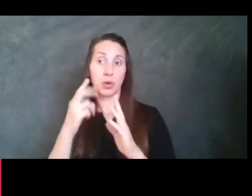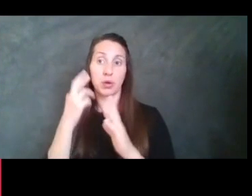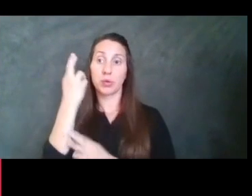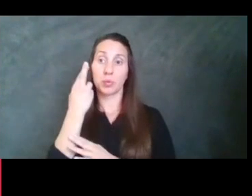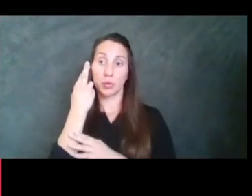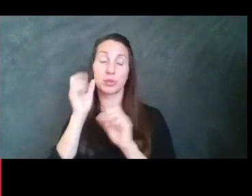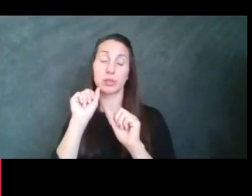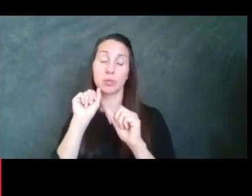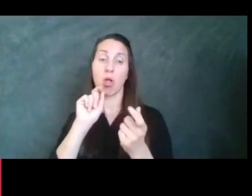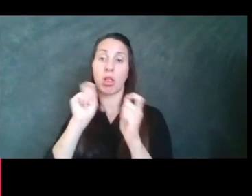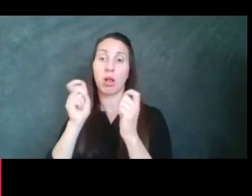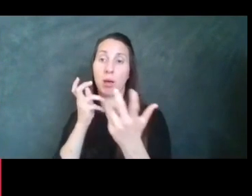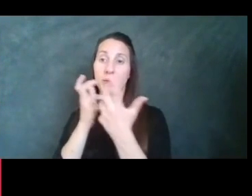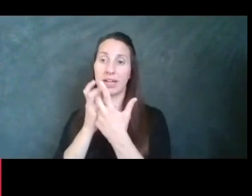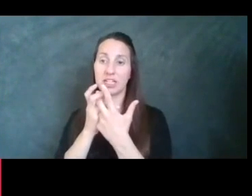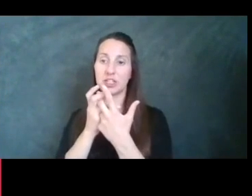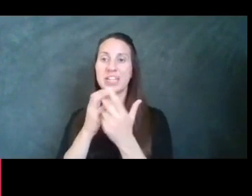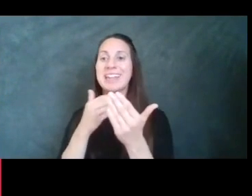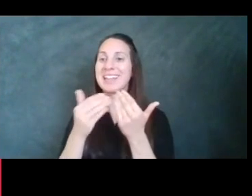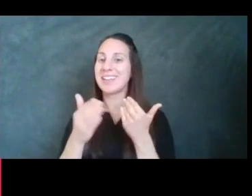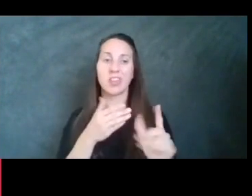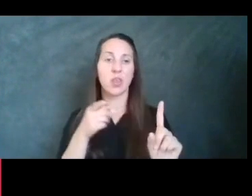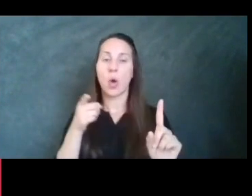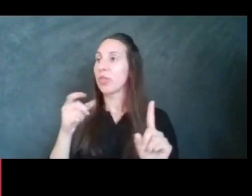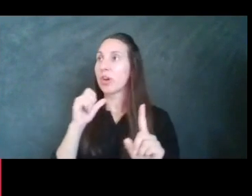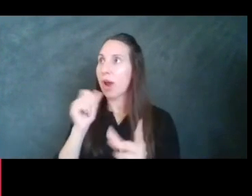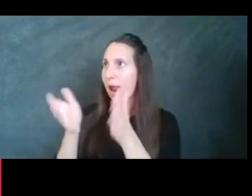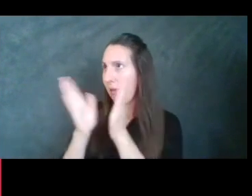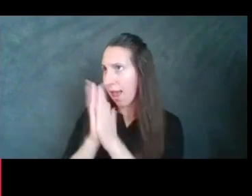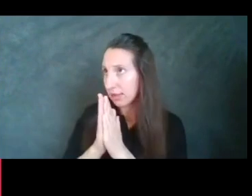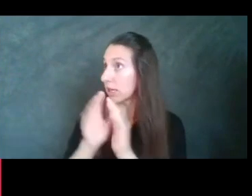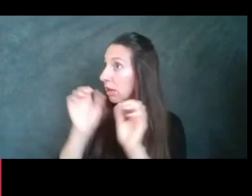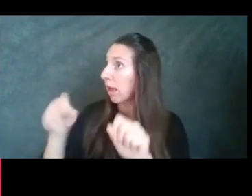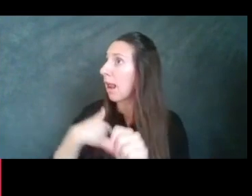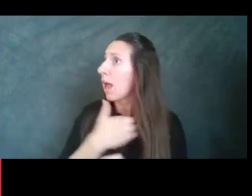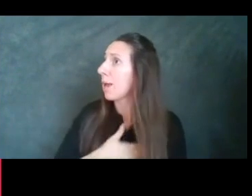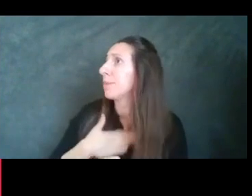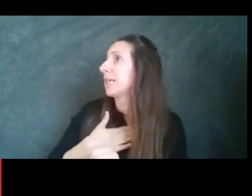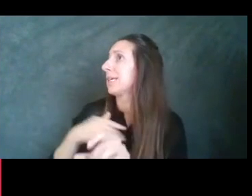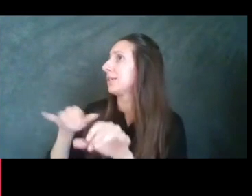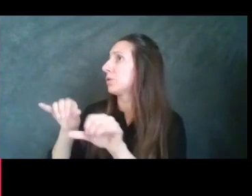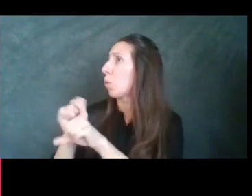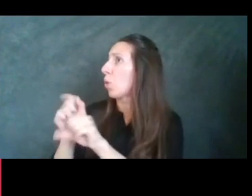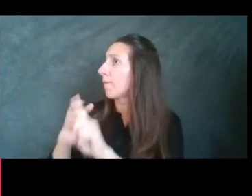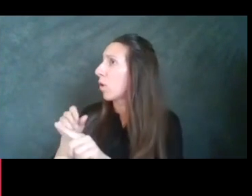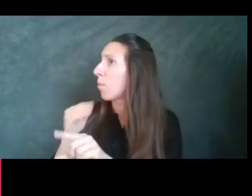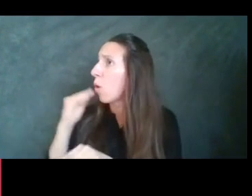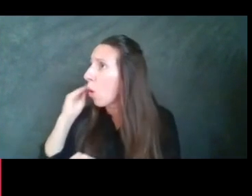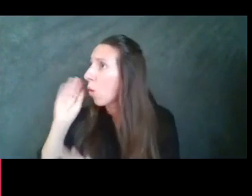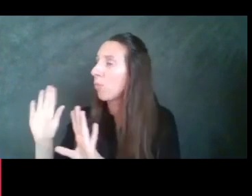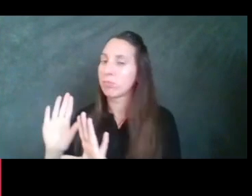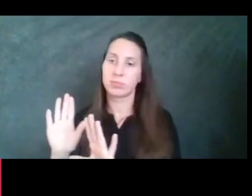are not saying, can I please, or filling out an accommodation request. Next slide.